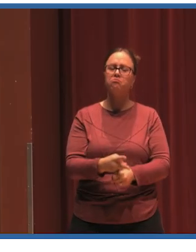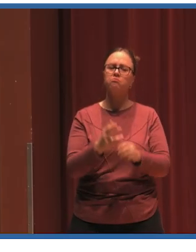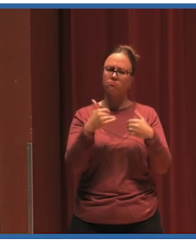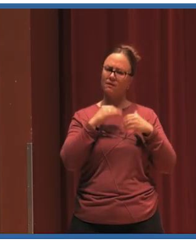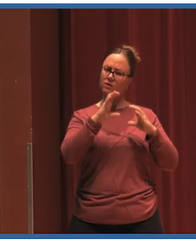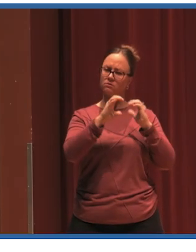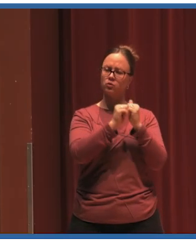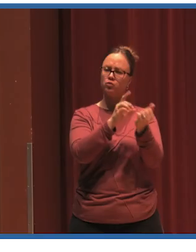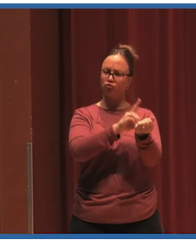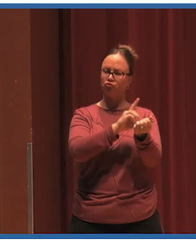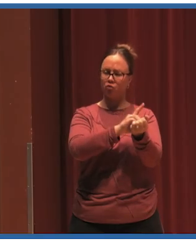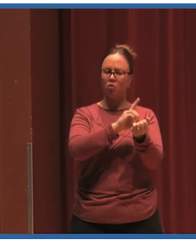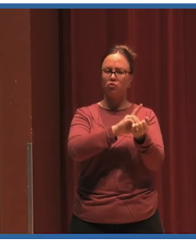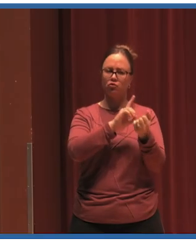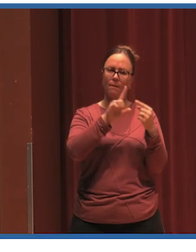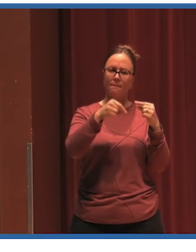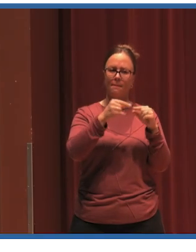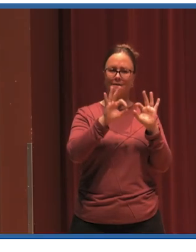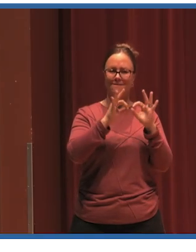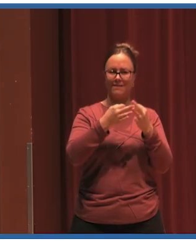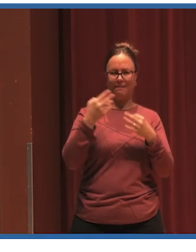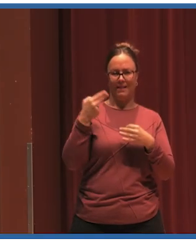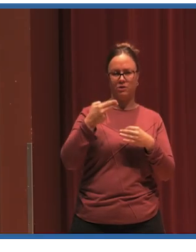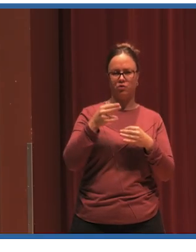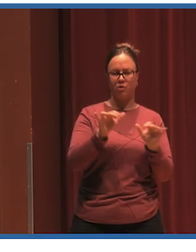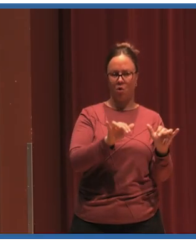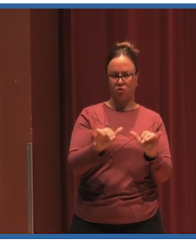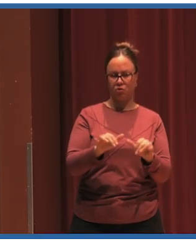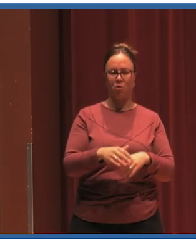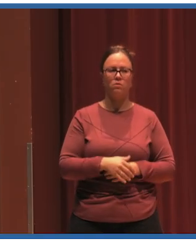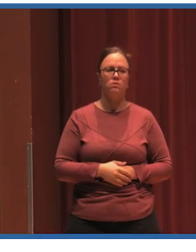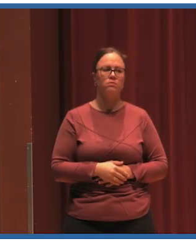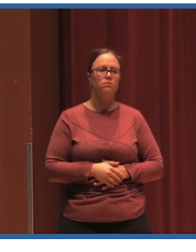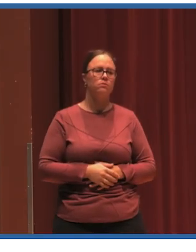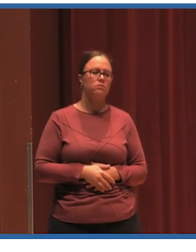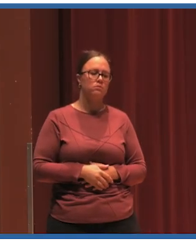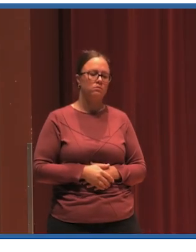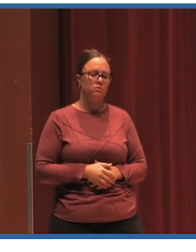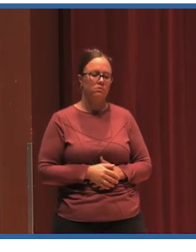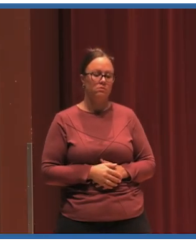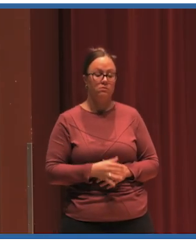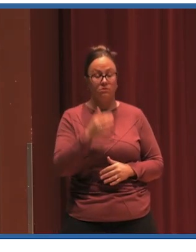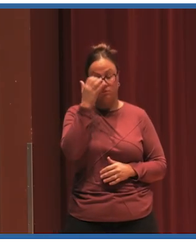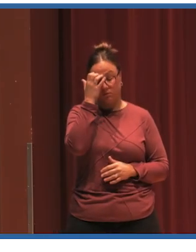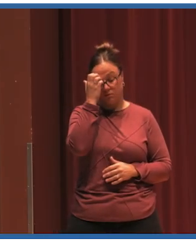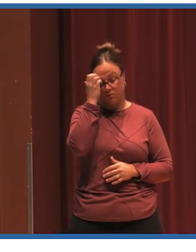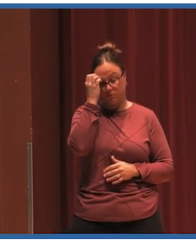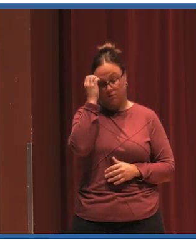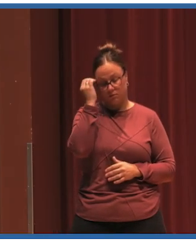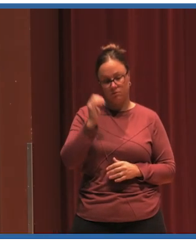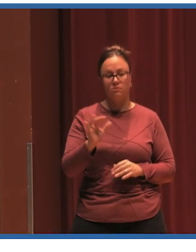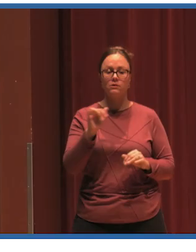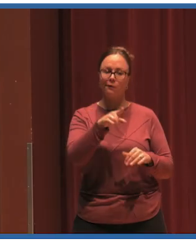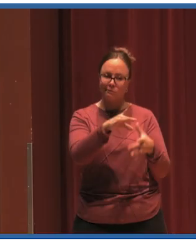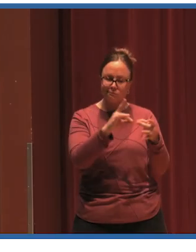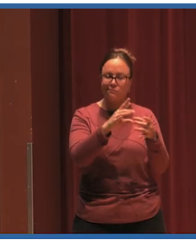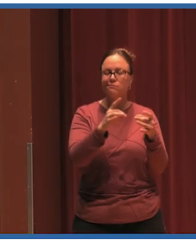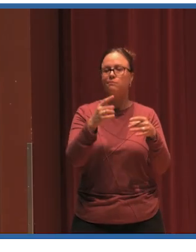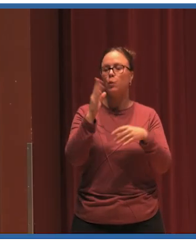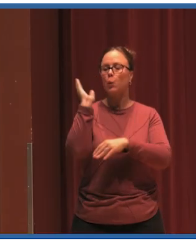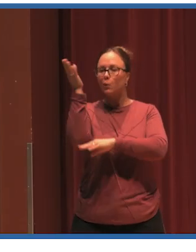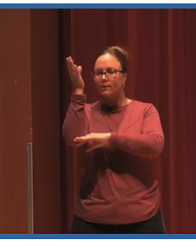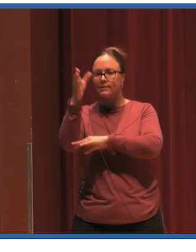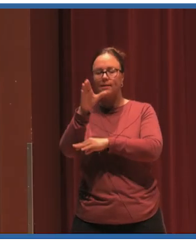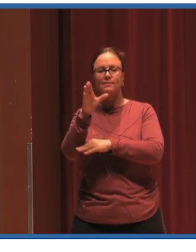about family history as well. So as Mary said, we're going to be presenting some data